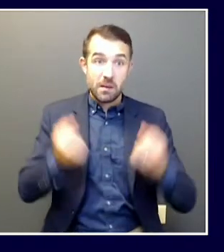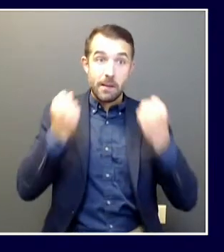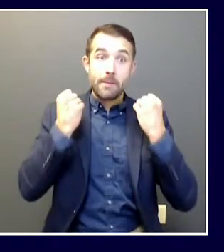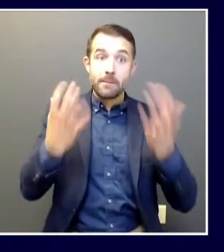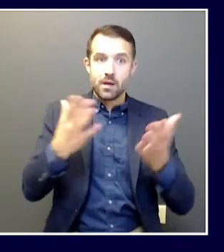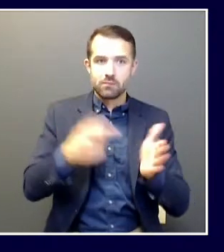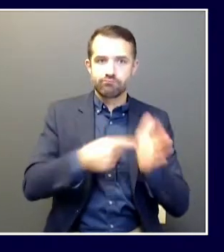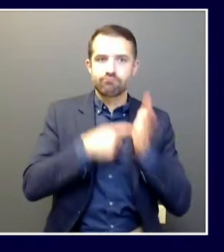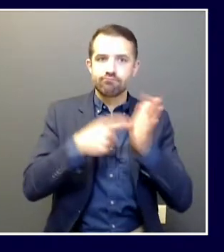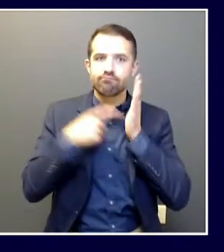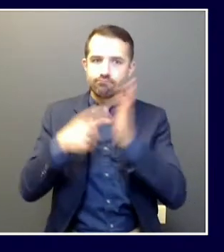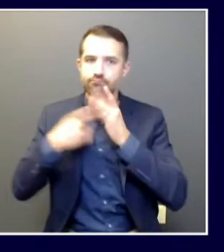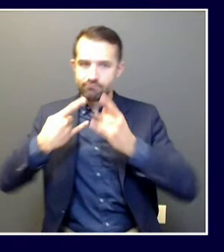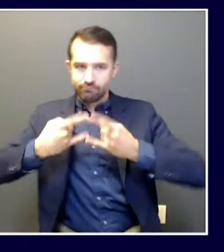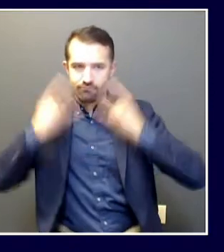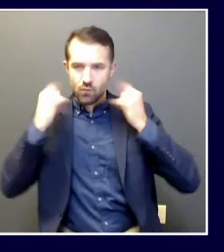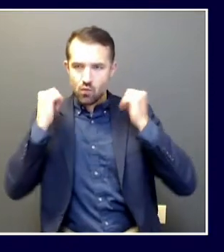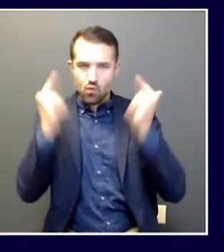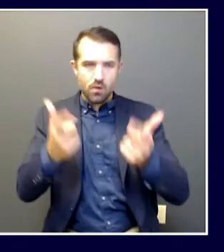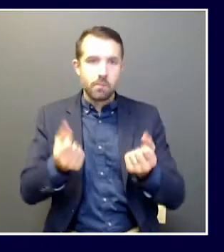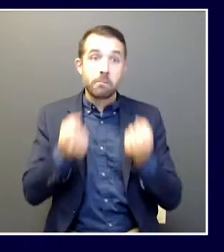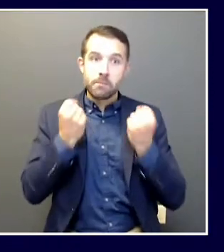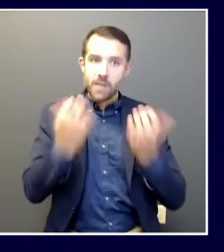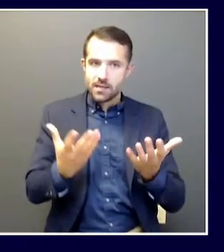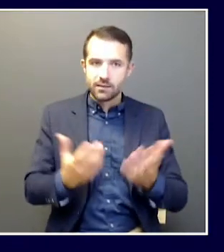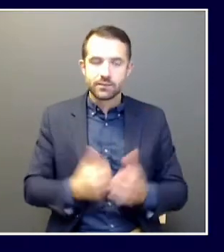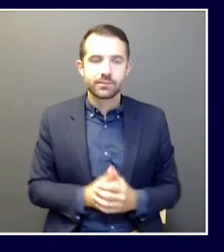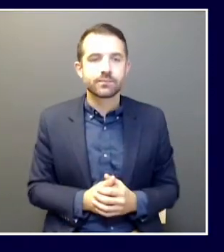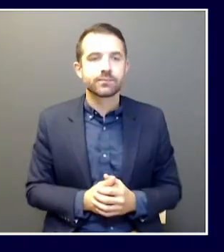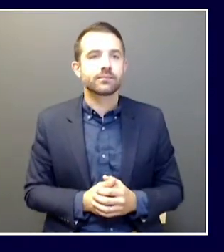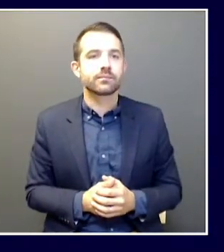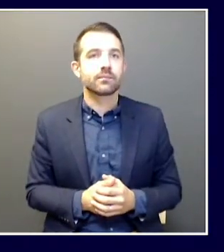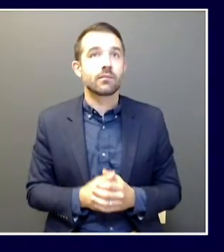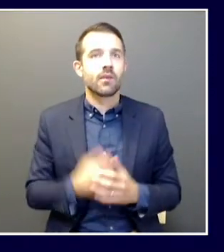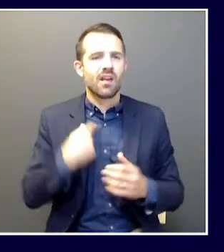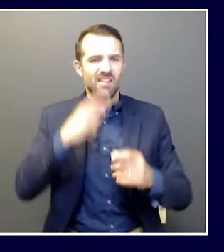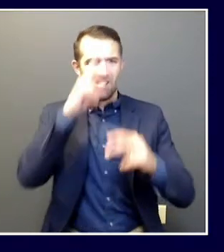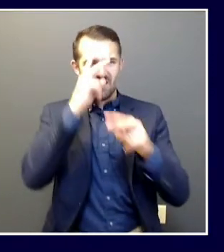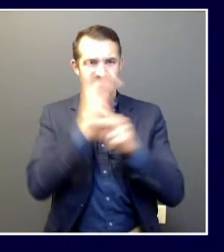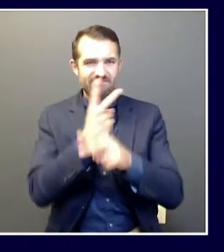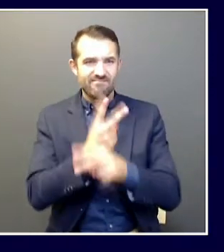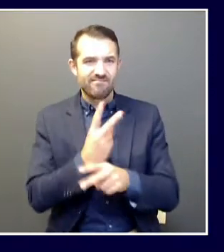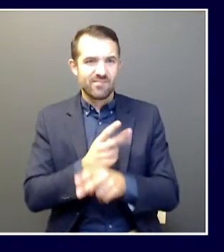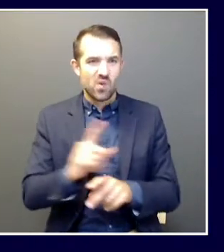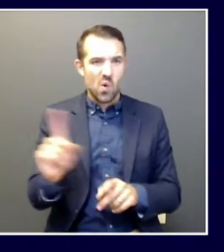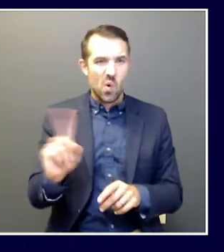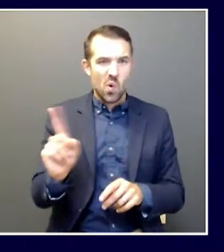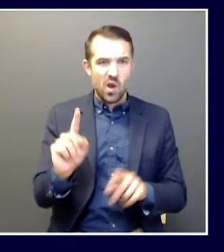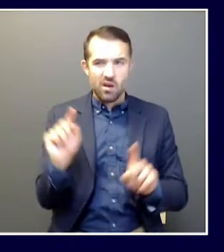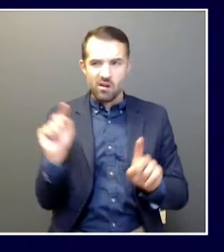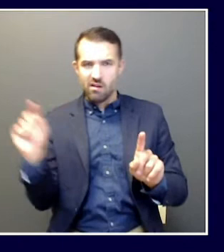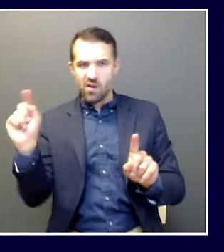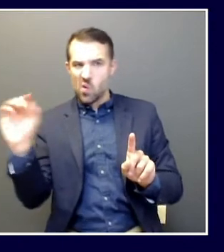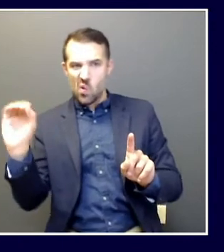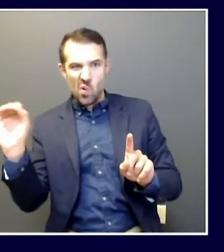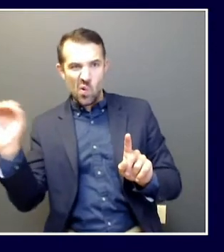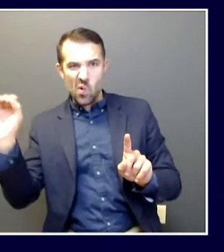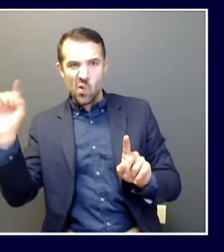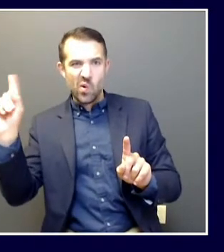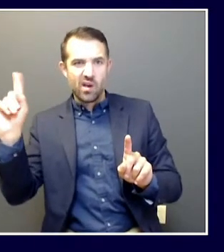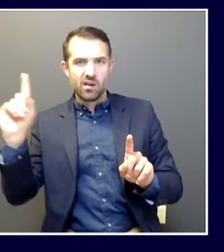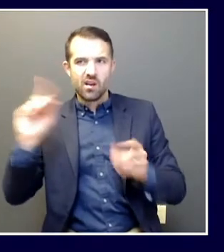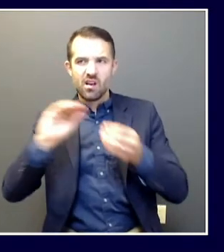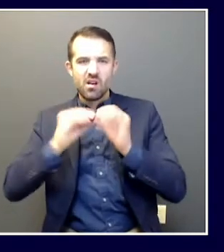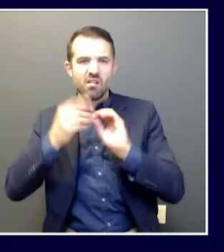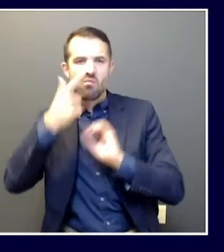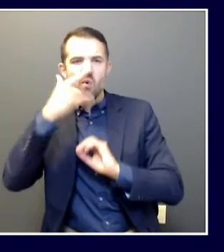policy. We are going to, again, try to figure out exactly where that has not happened, what's going on, and work with those schools,